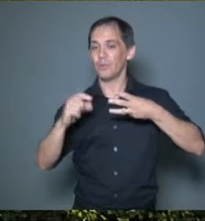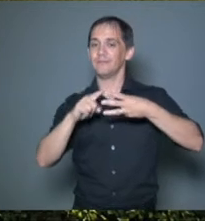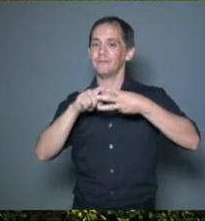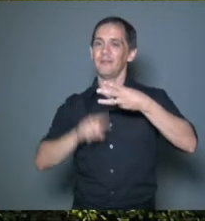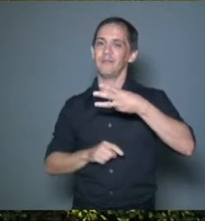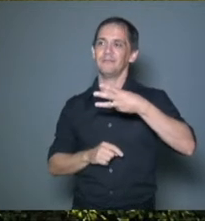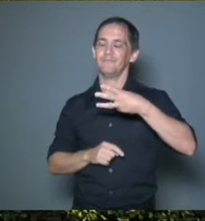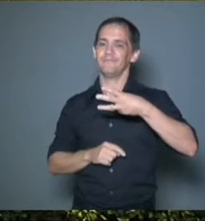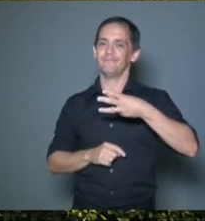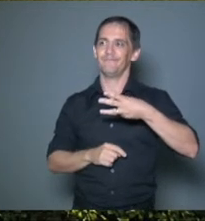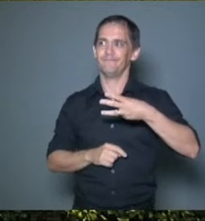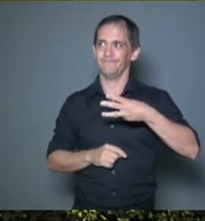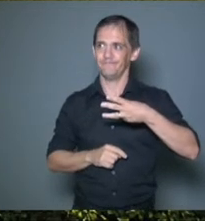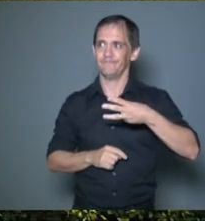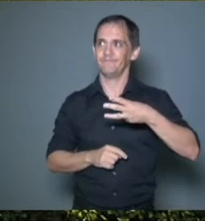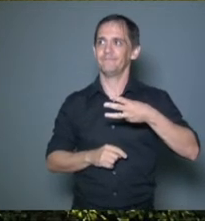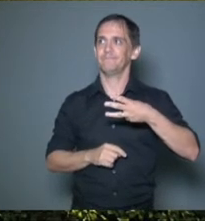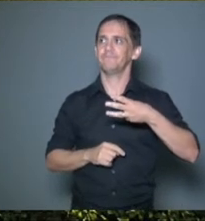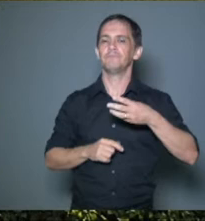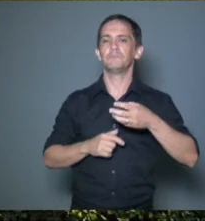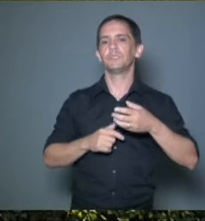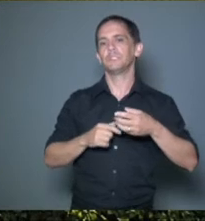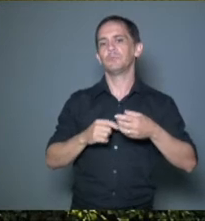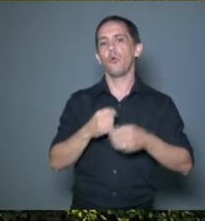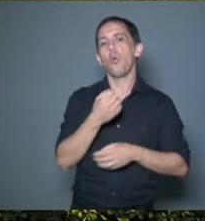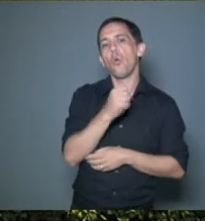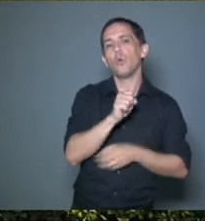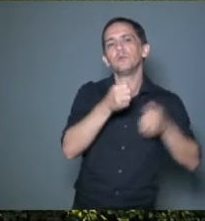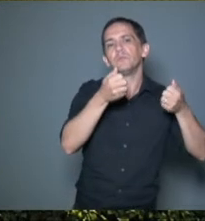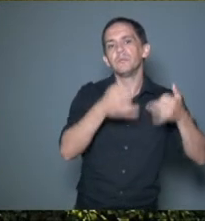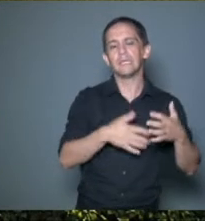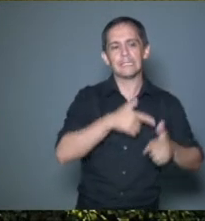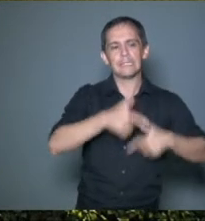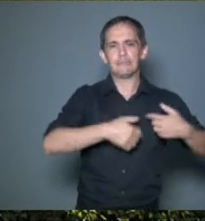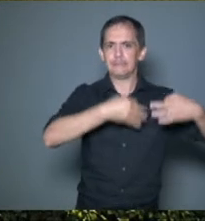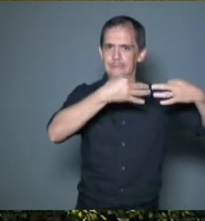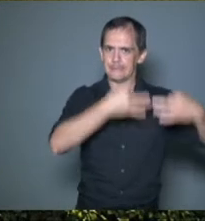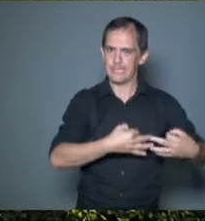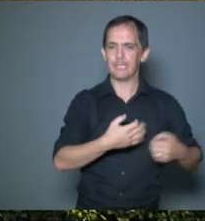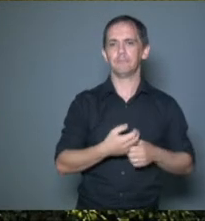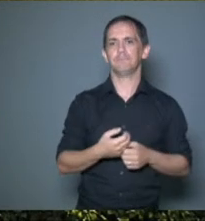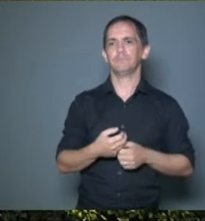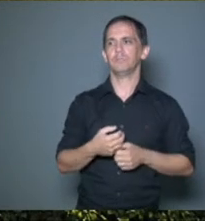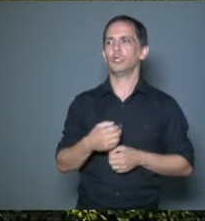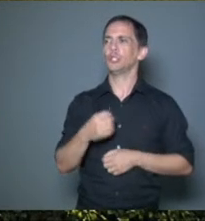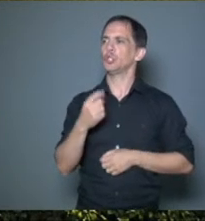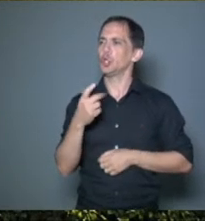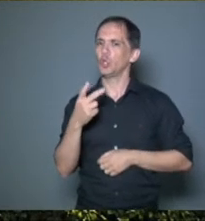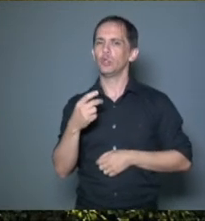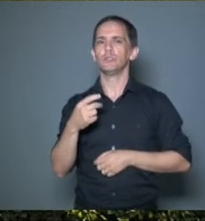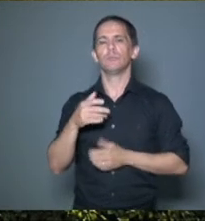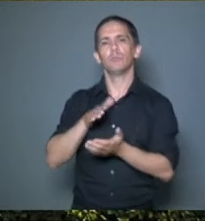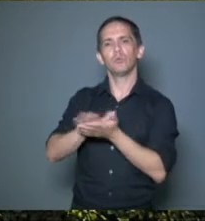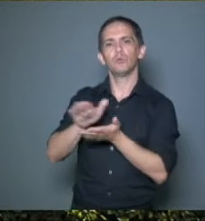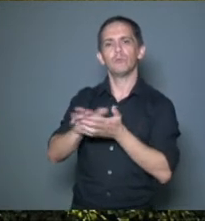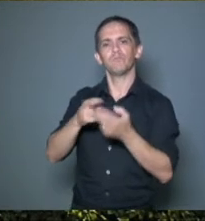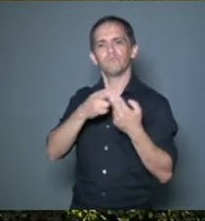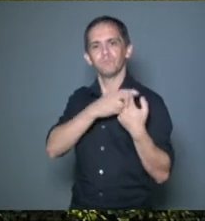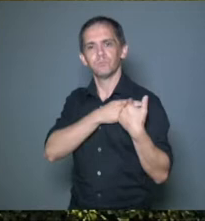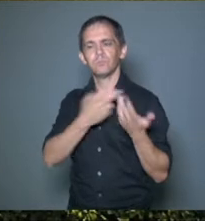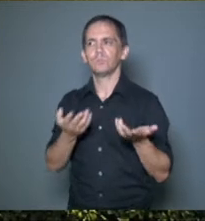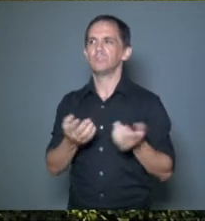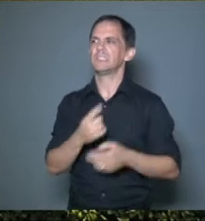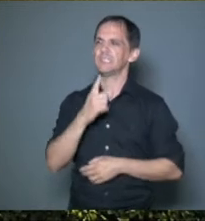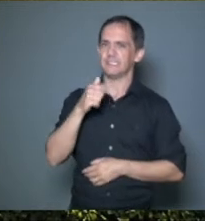goals, but our priorities are objective number 8 for decent work, 12 for